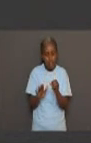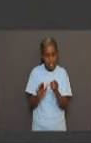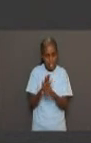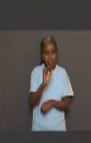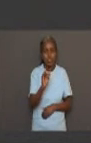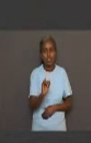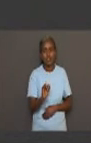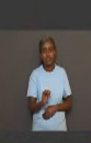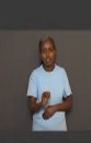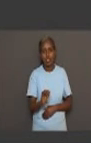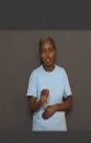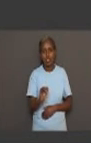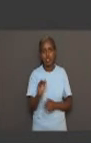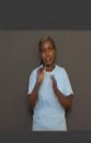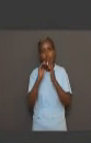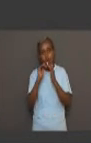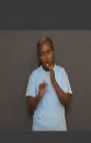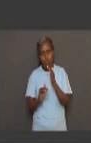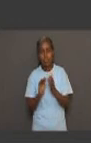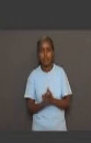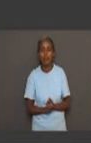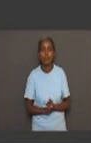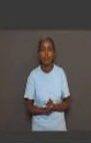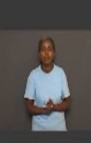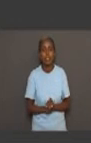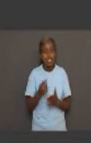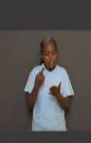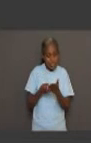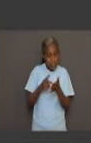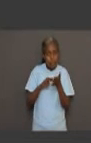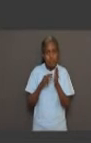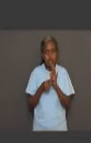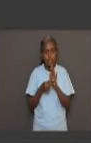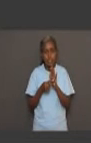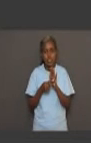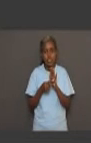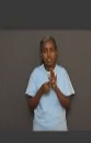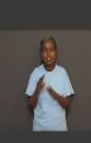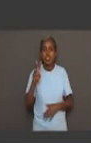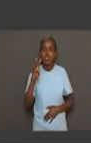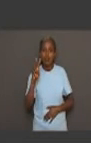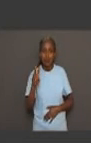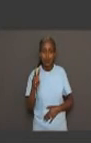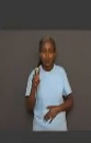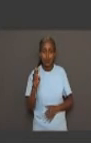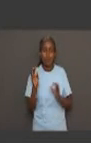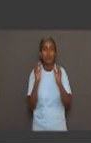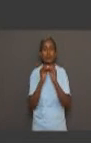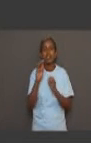of even integers is odd. This means that